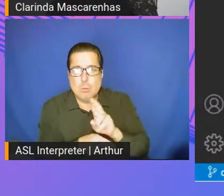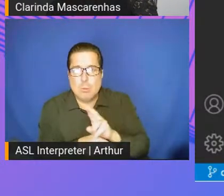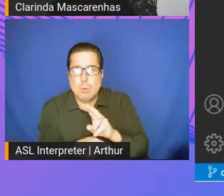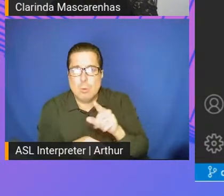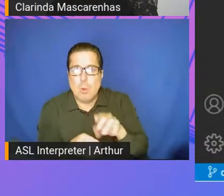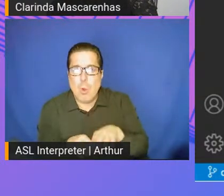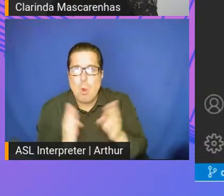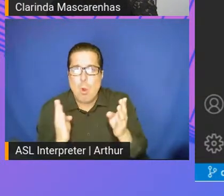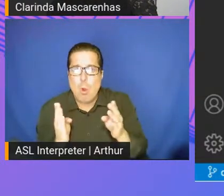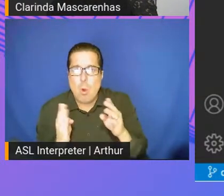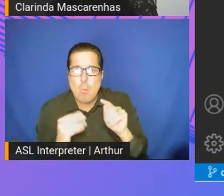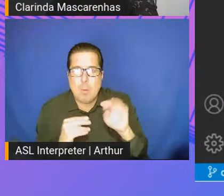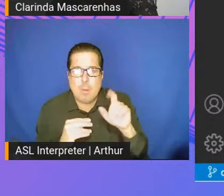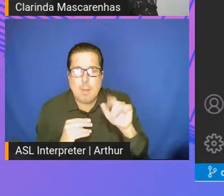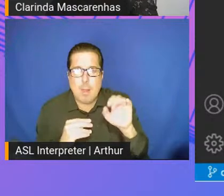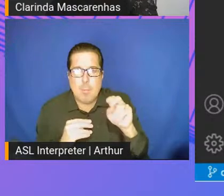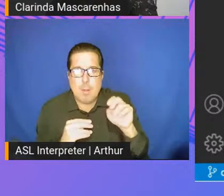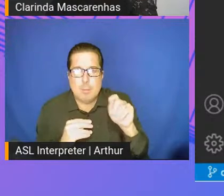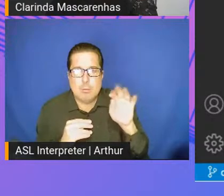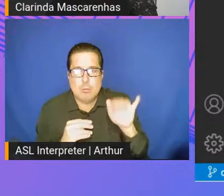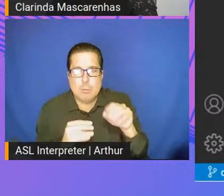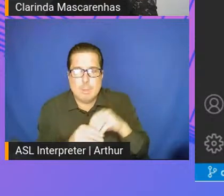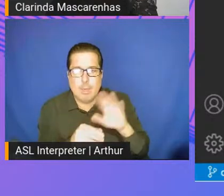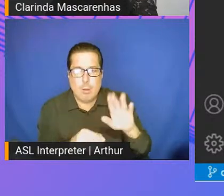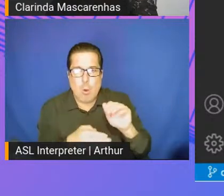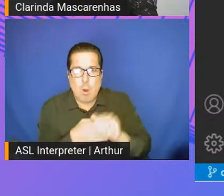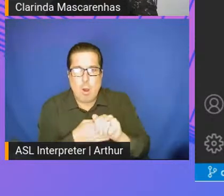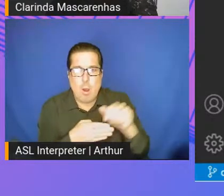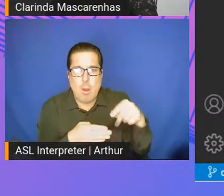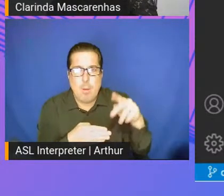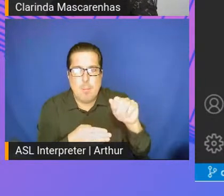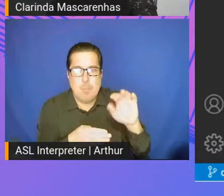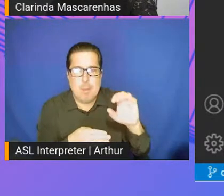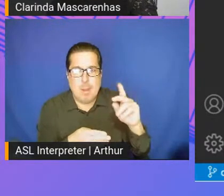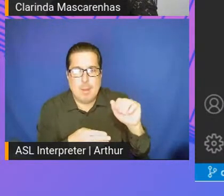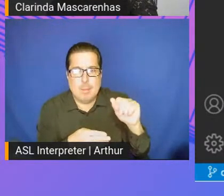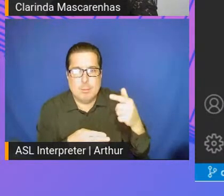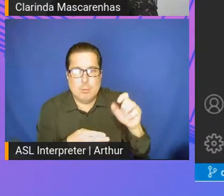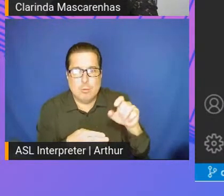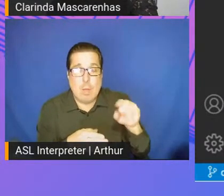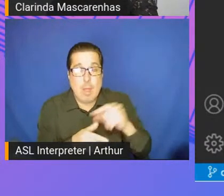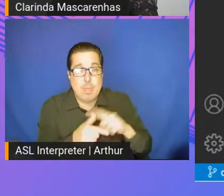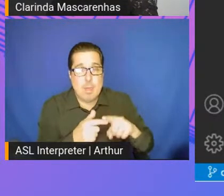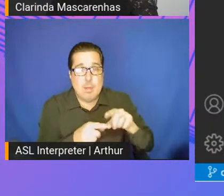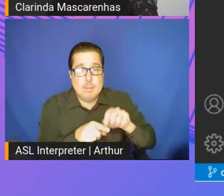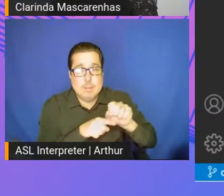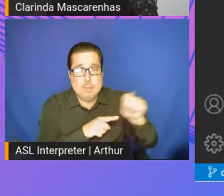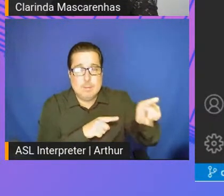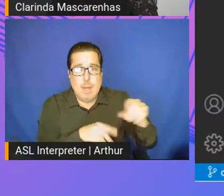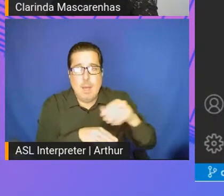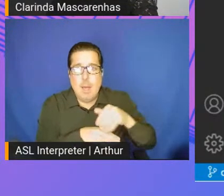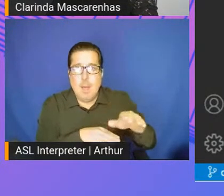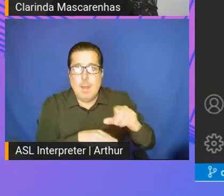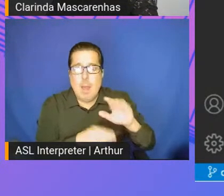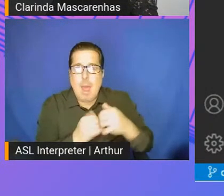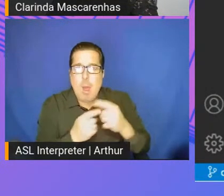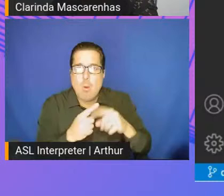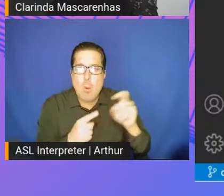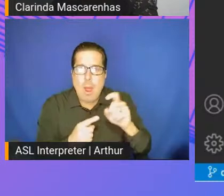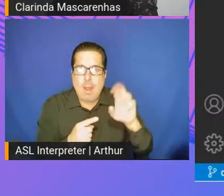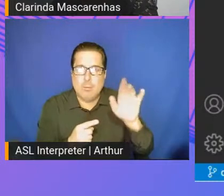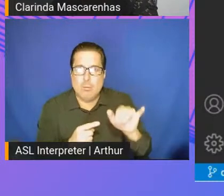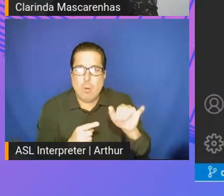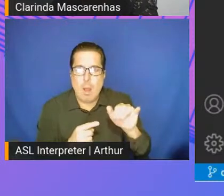OpenTelemetry dependencies in your app package. And to send the trace data to X-ray